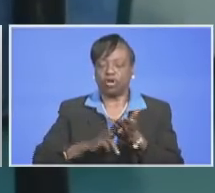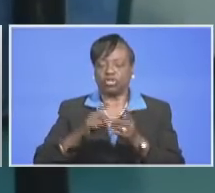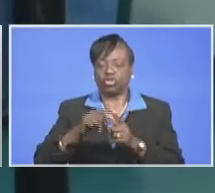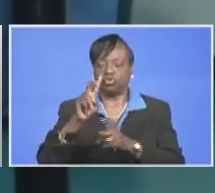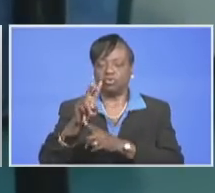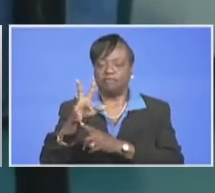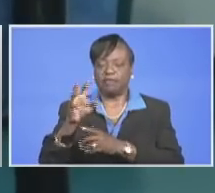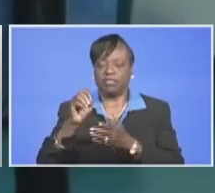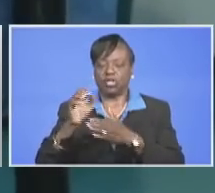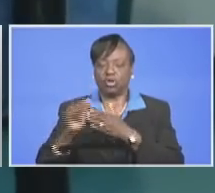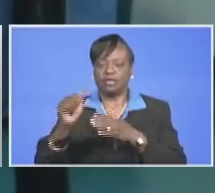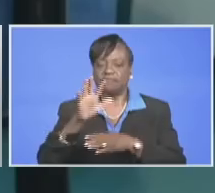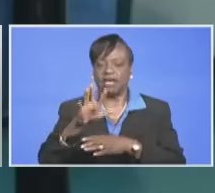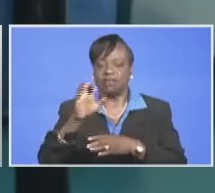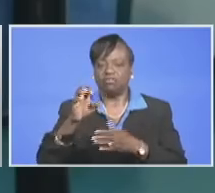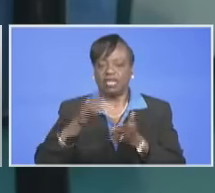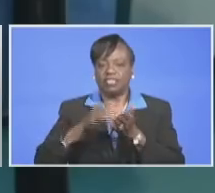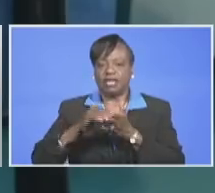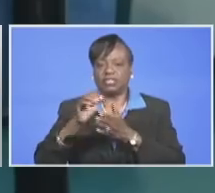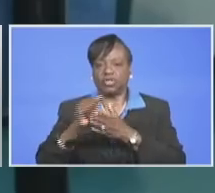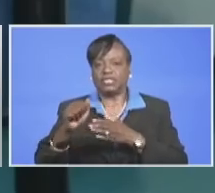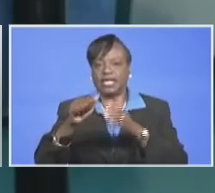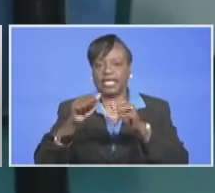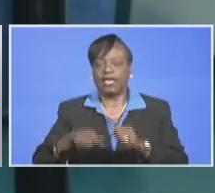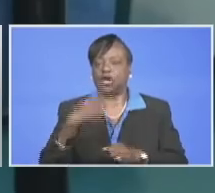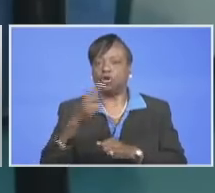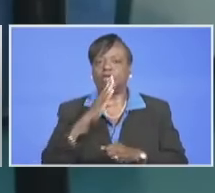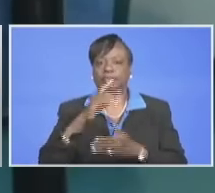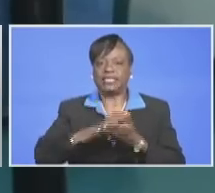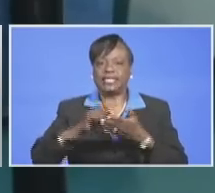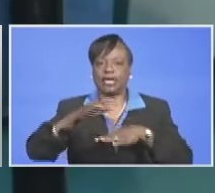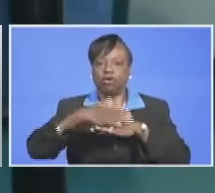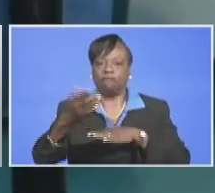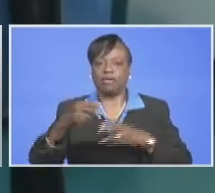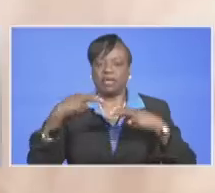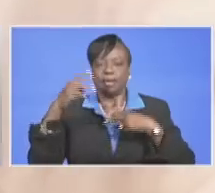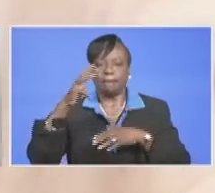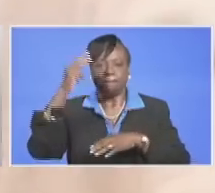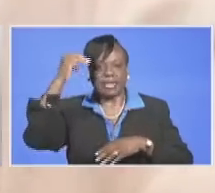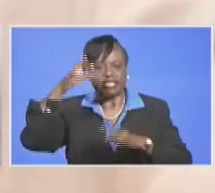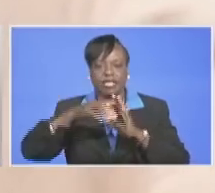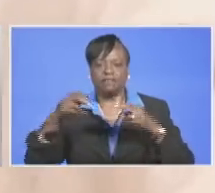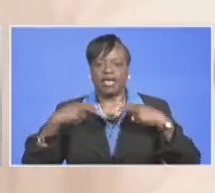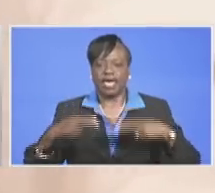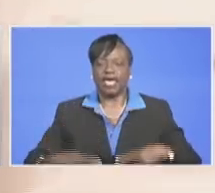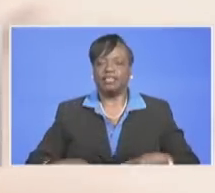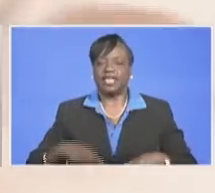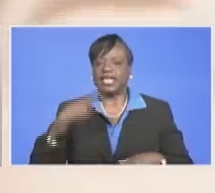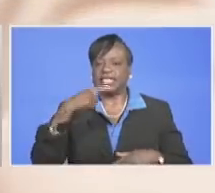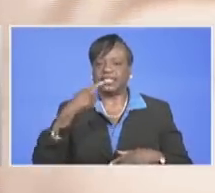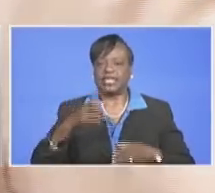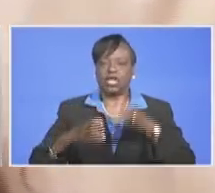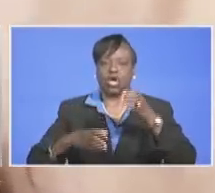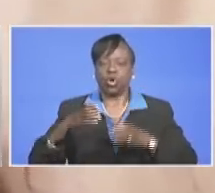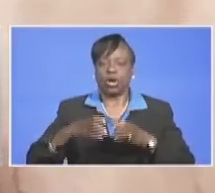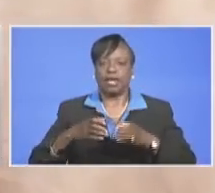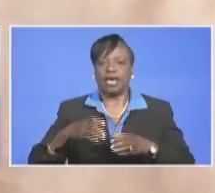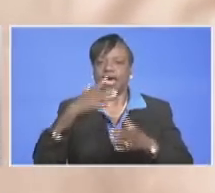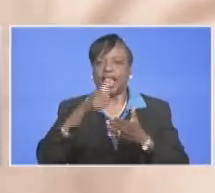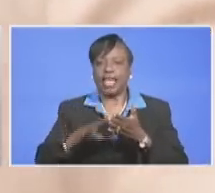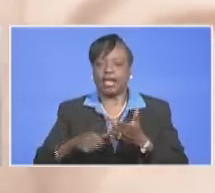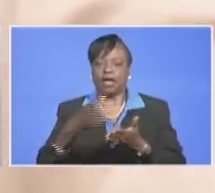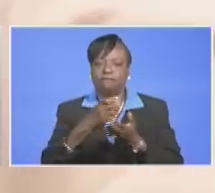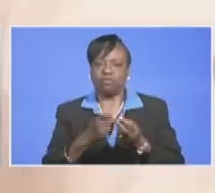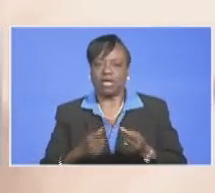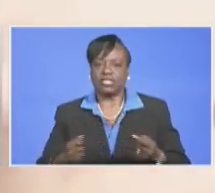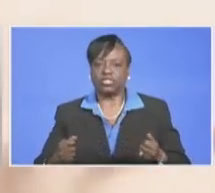up to $500,000, and that it can only be signed off by the Minister of Health. He said in court that a letter of a resolution for a contract